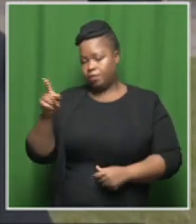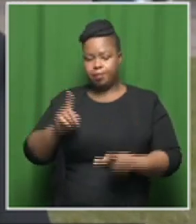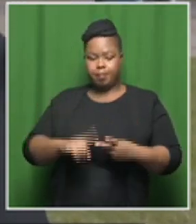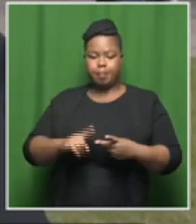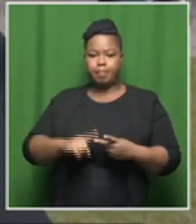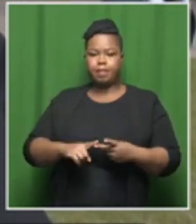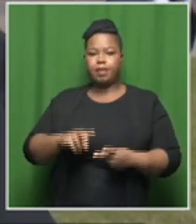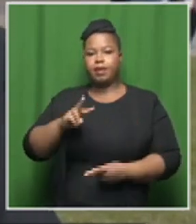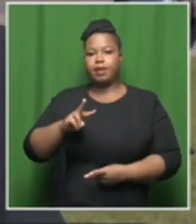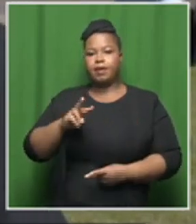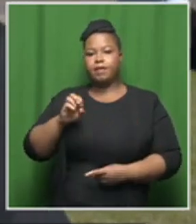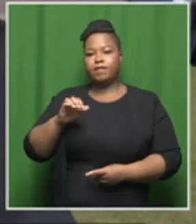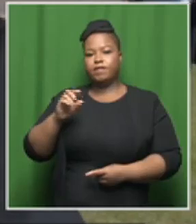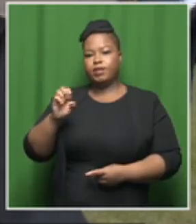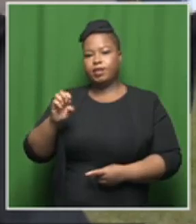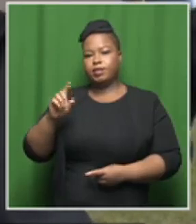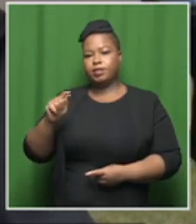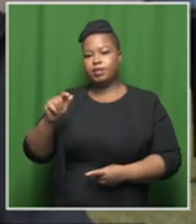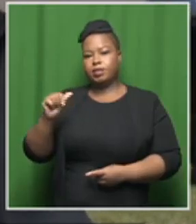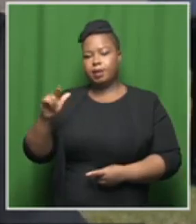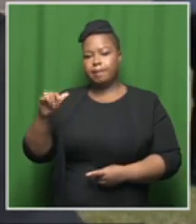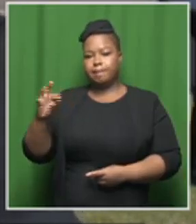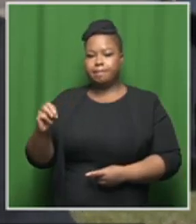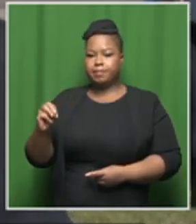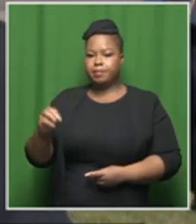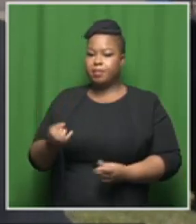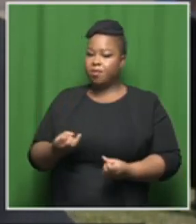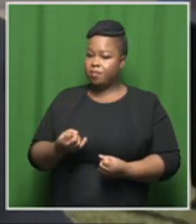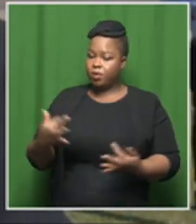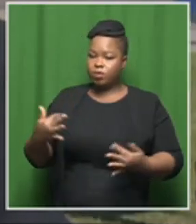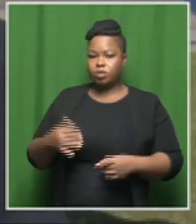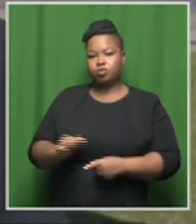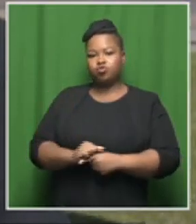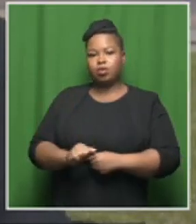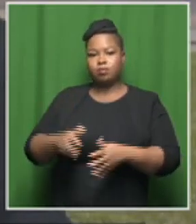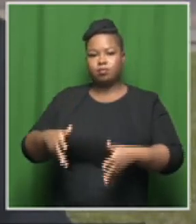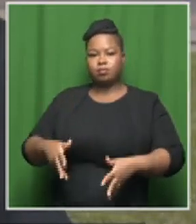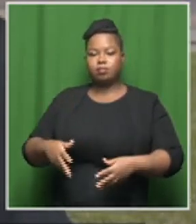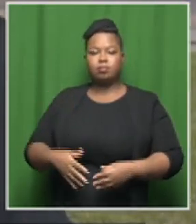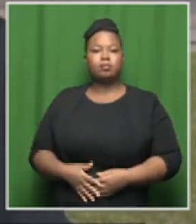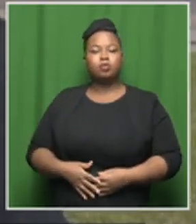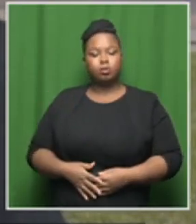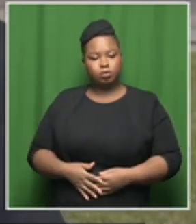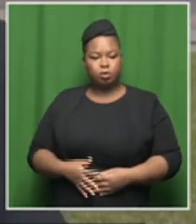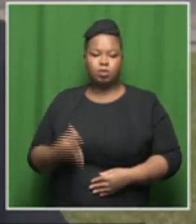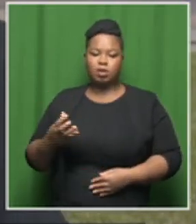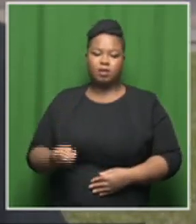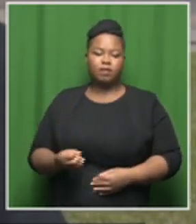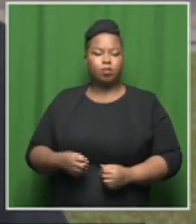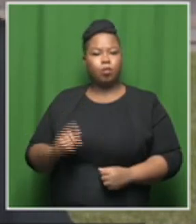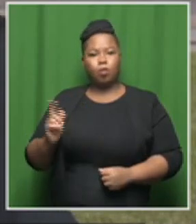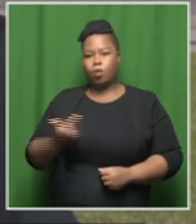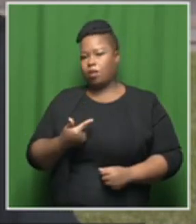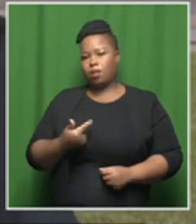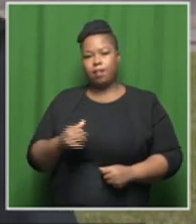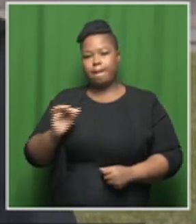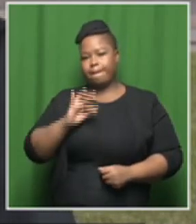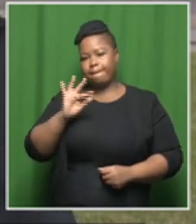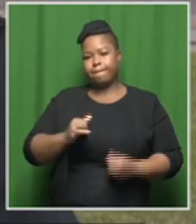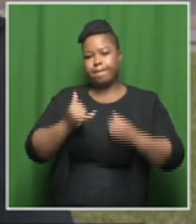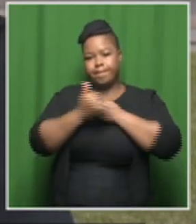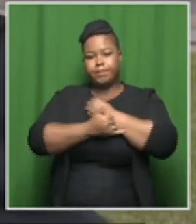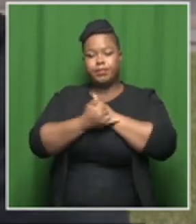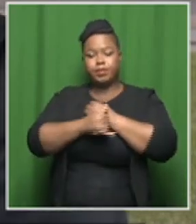as well as Vietnam Airlines. We have a lot of Vietnamese, for instance, training here. And so we have from all African countries and